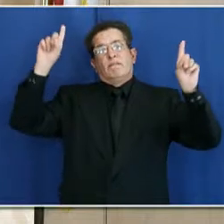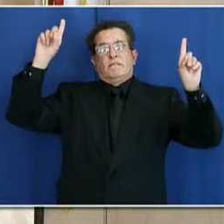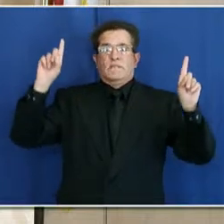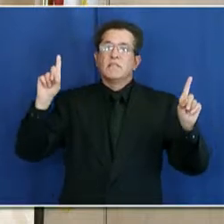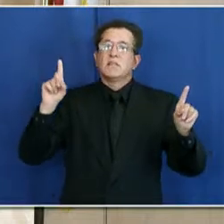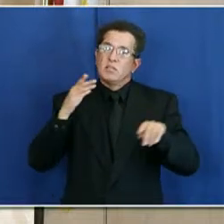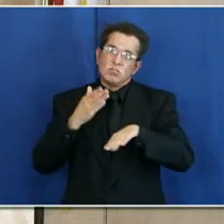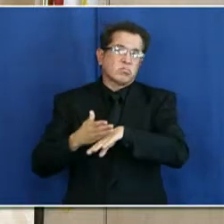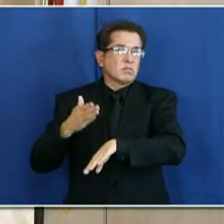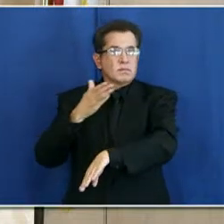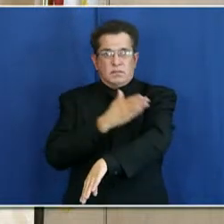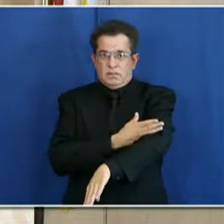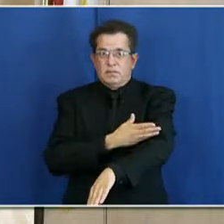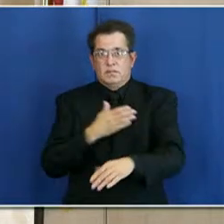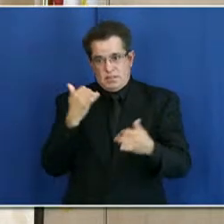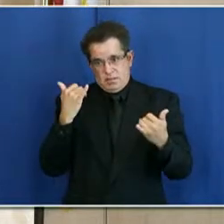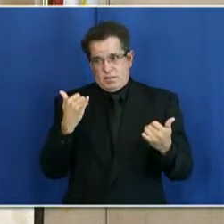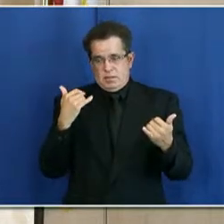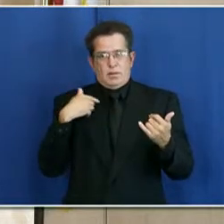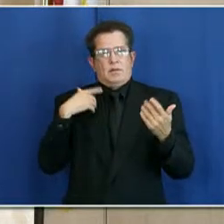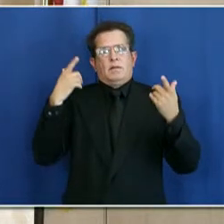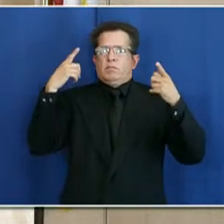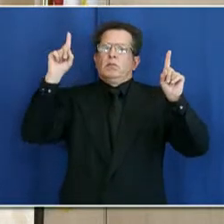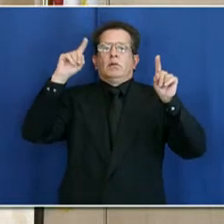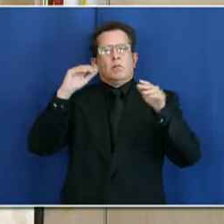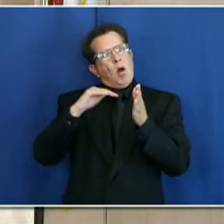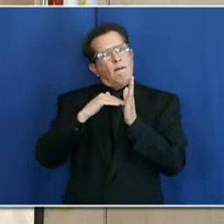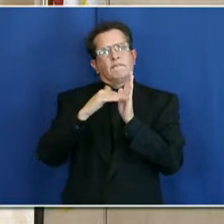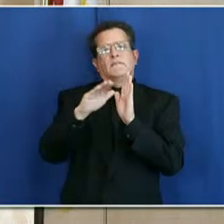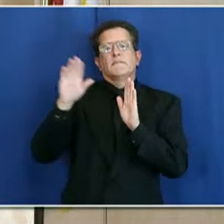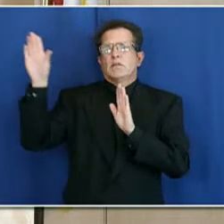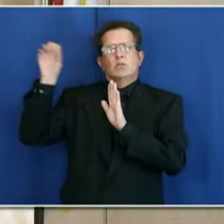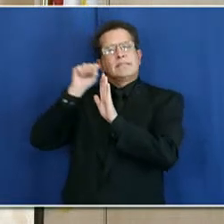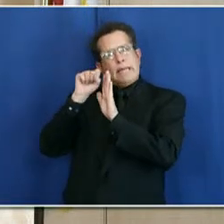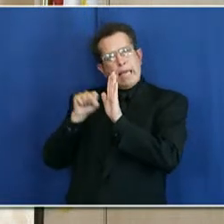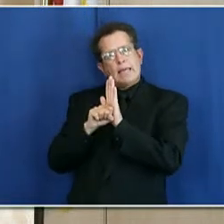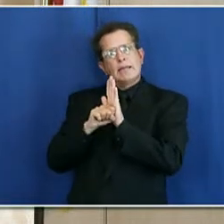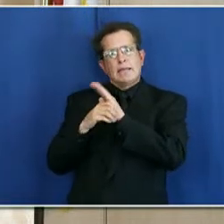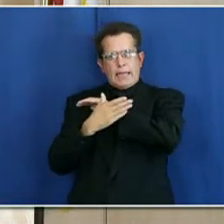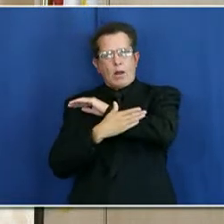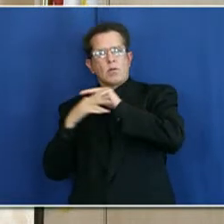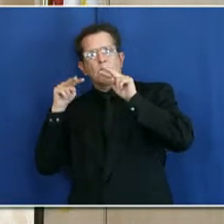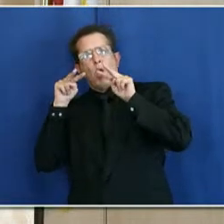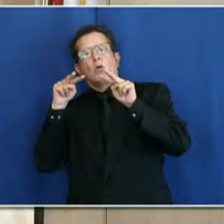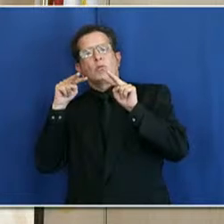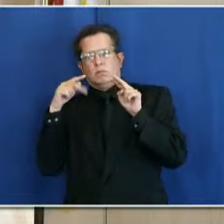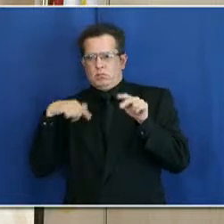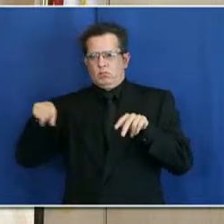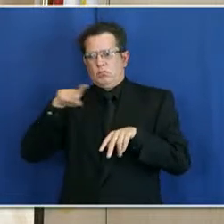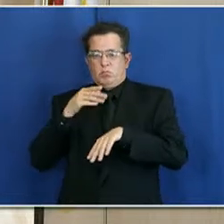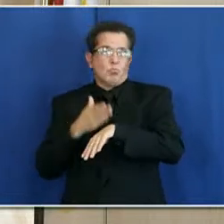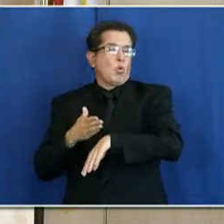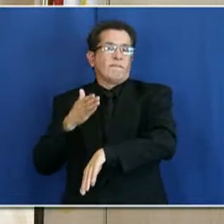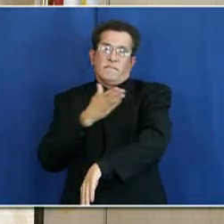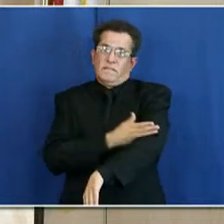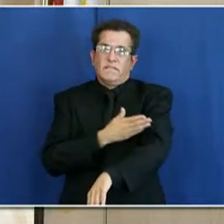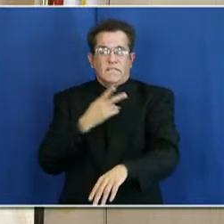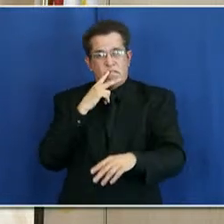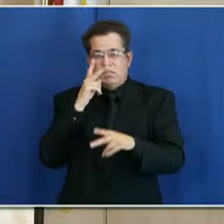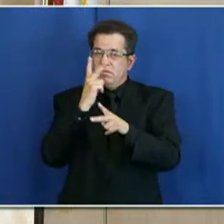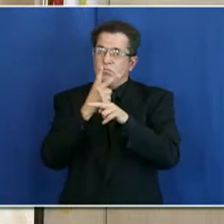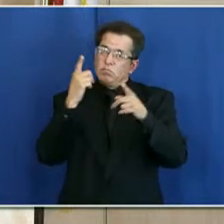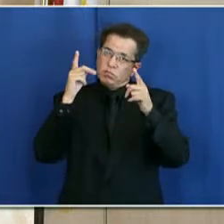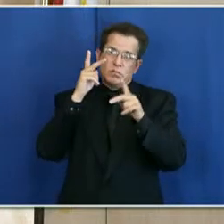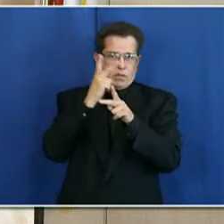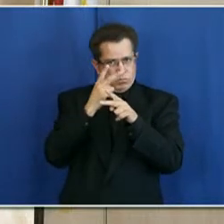the monumental task of coming off the state's county monitoring list. So we want you to keep up the great